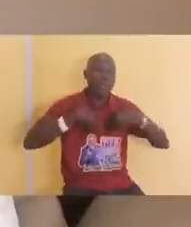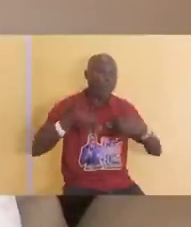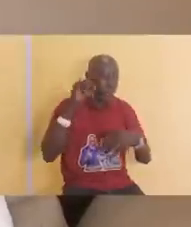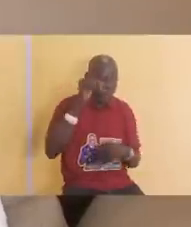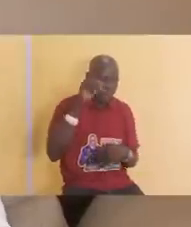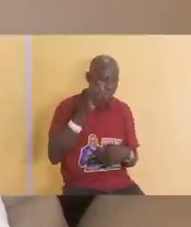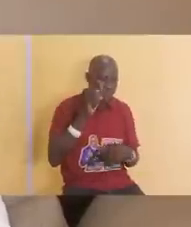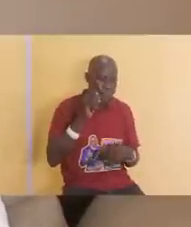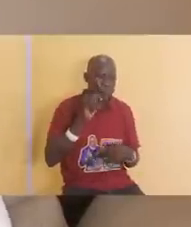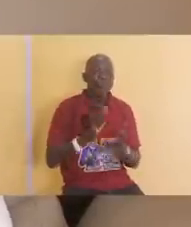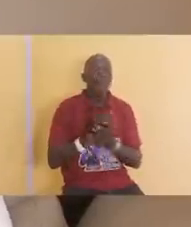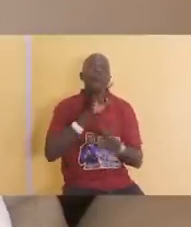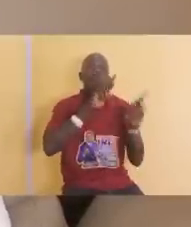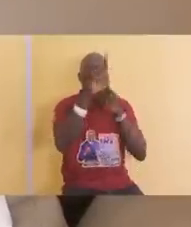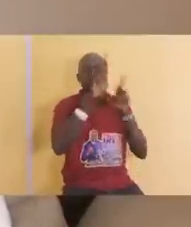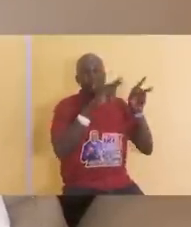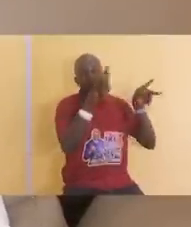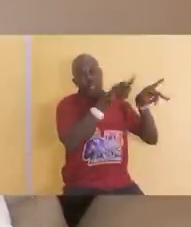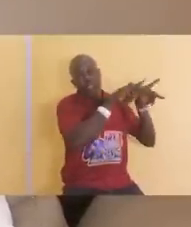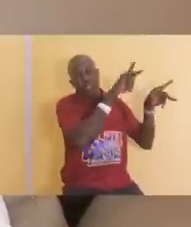testimony.